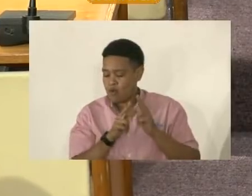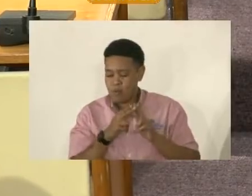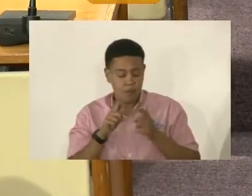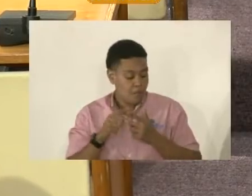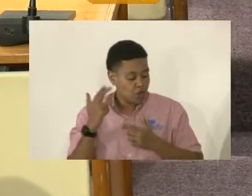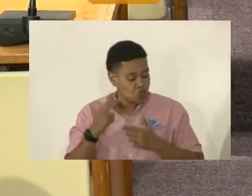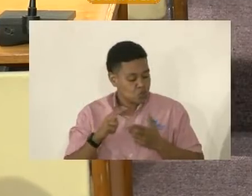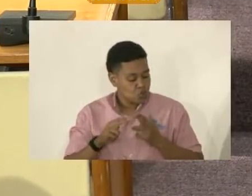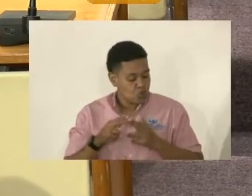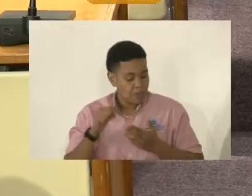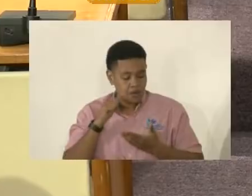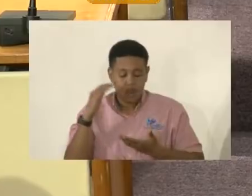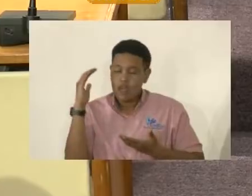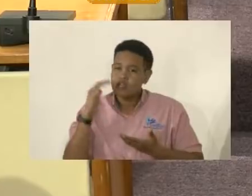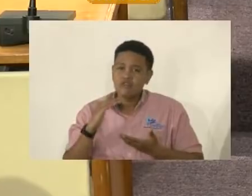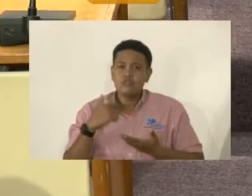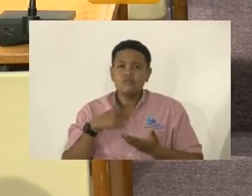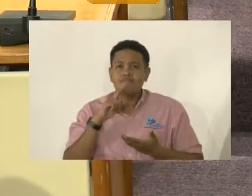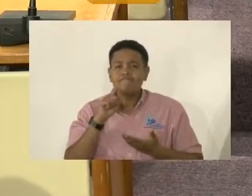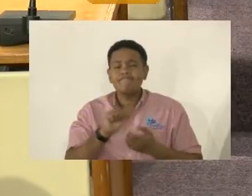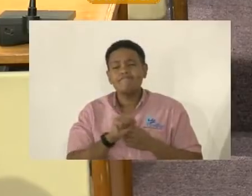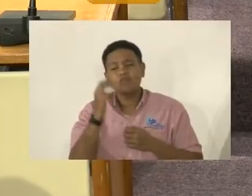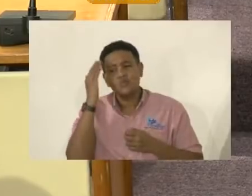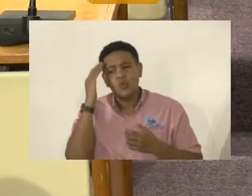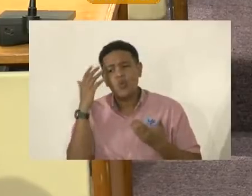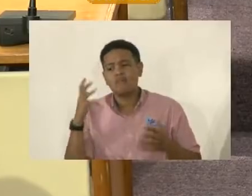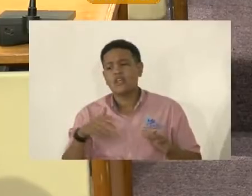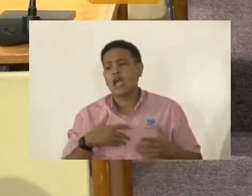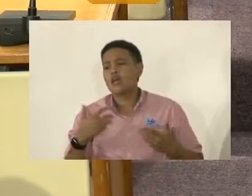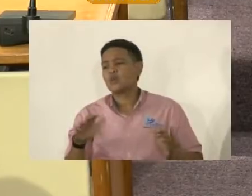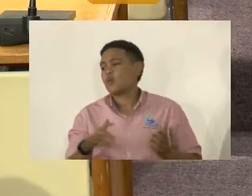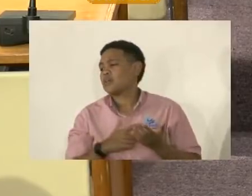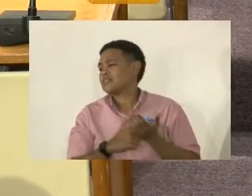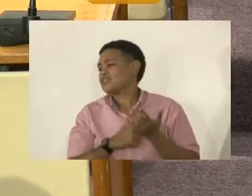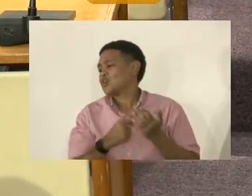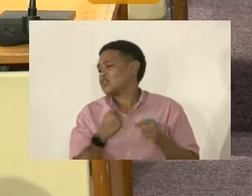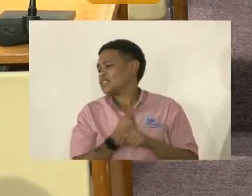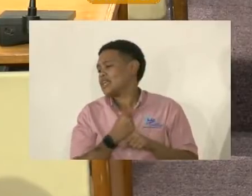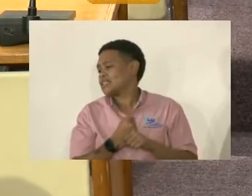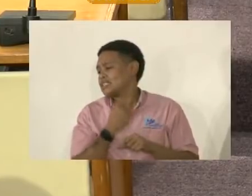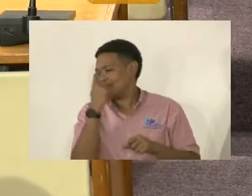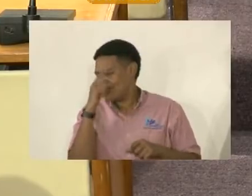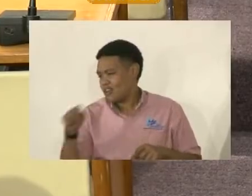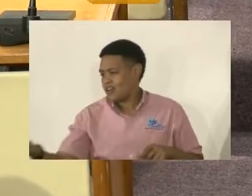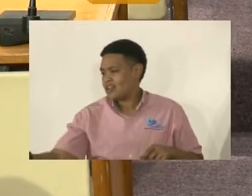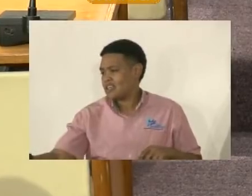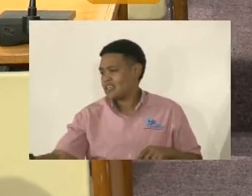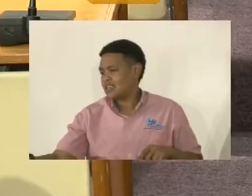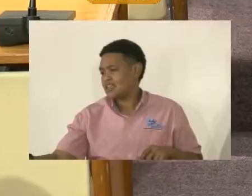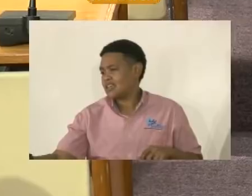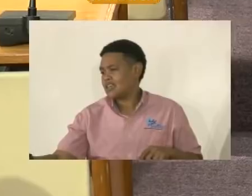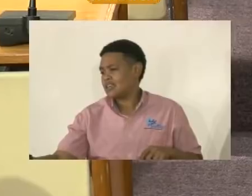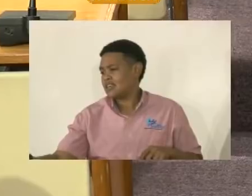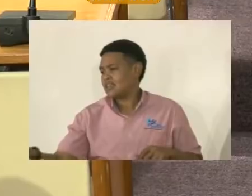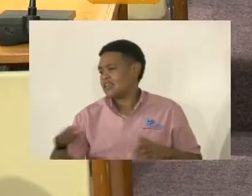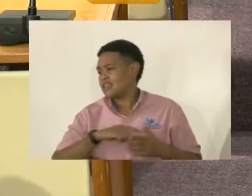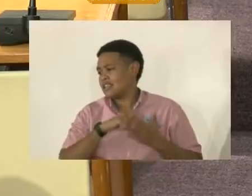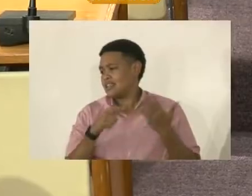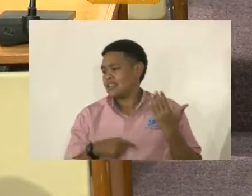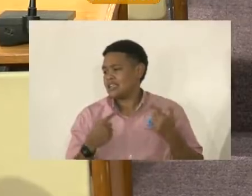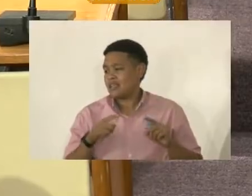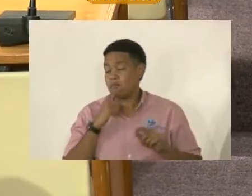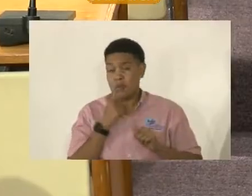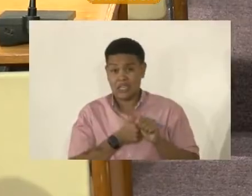come down. And I don't want to discuss statistics for these lightly, because each